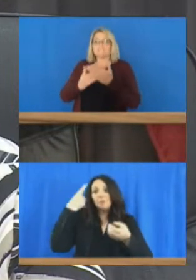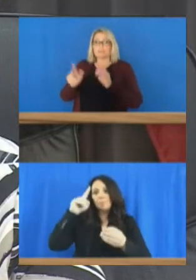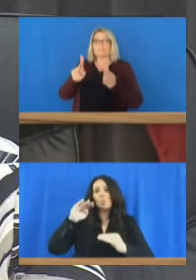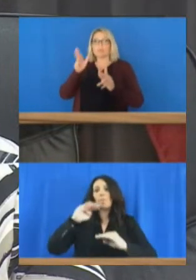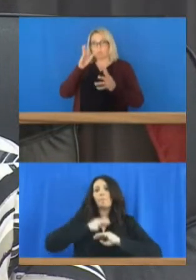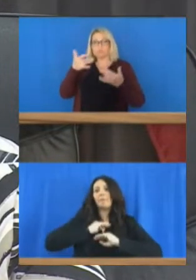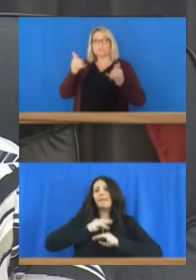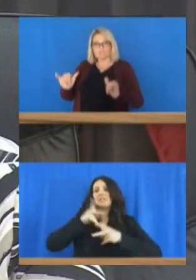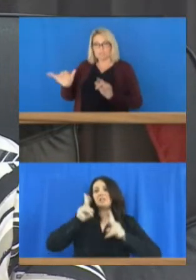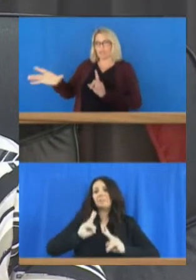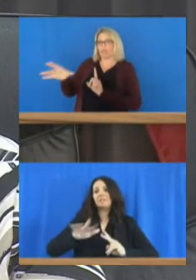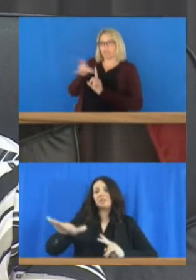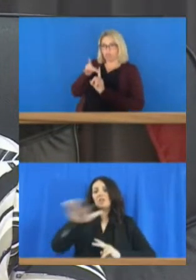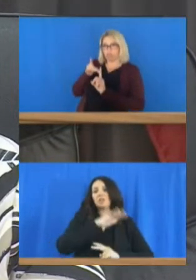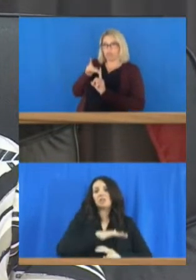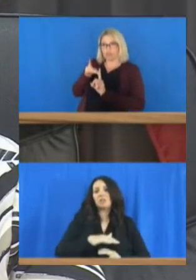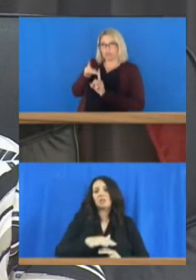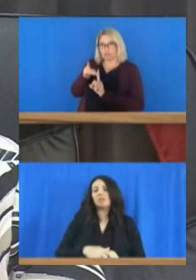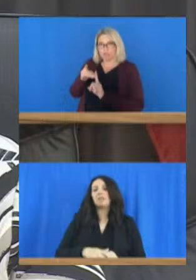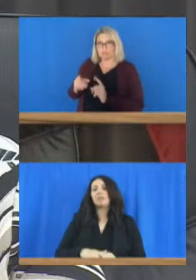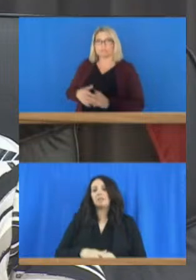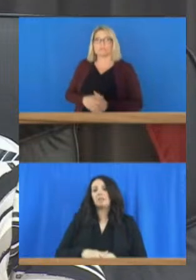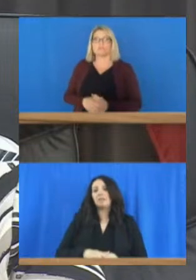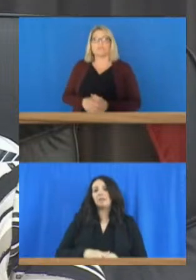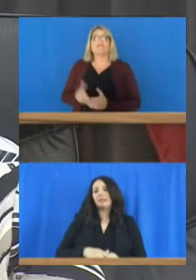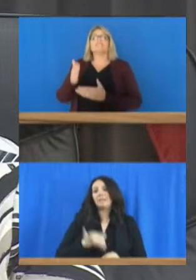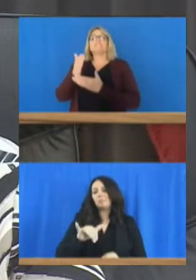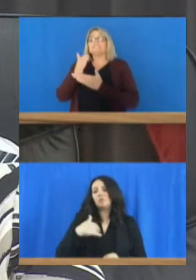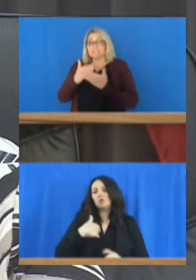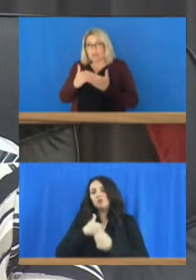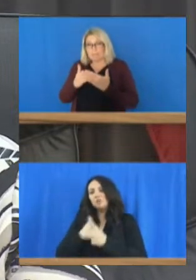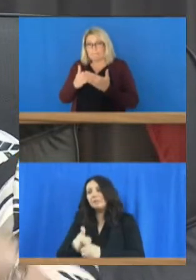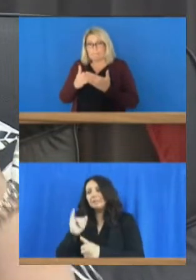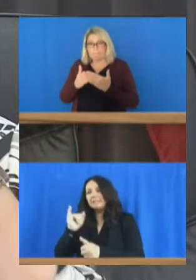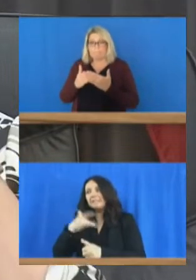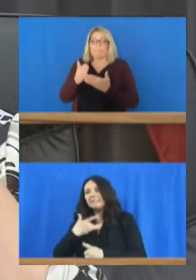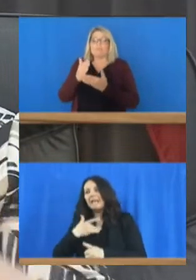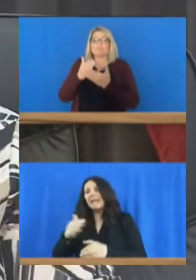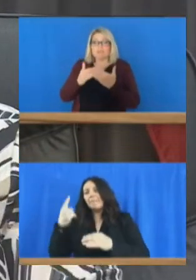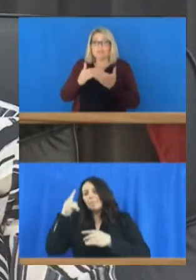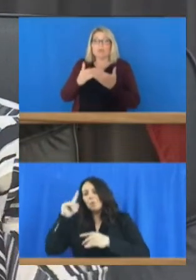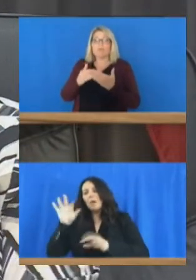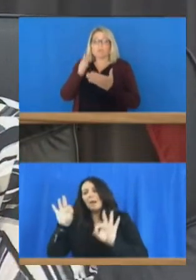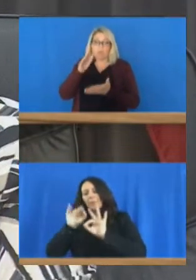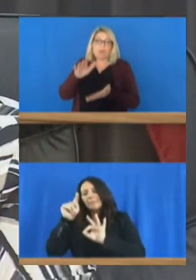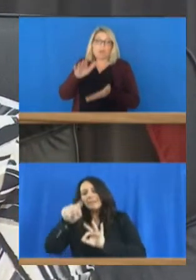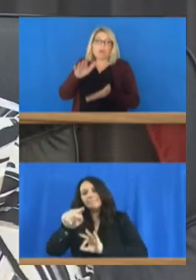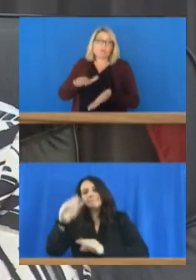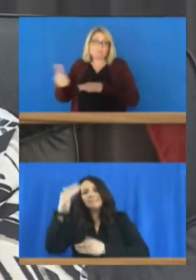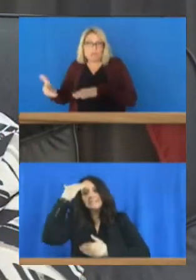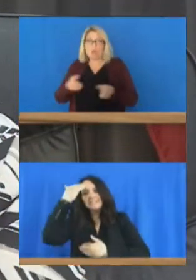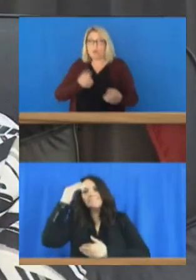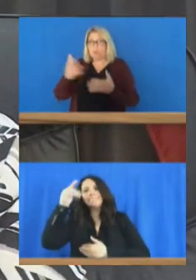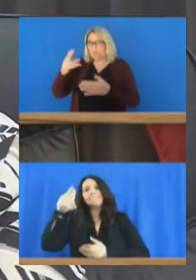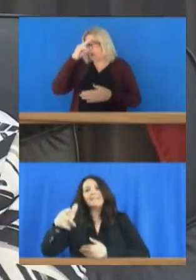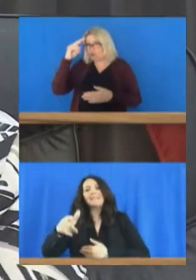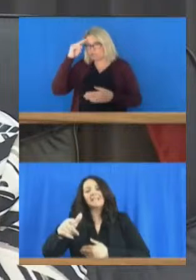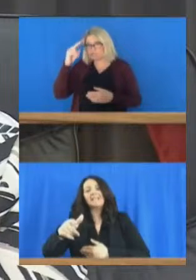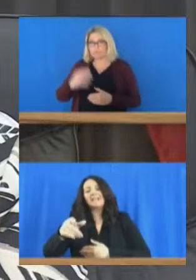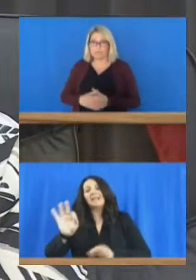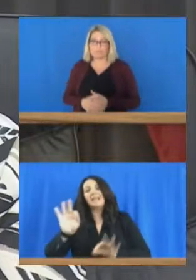Ms. Odd, do you have a follow-up? I do. Thanks, Bruce. Minister Cardy said, I believe it